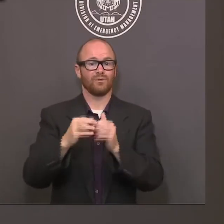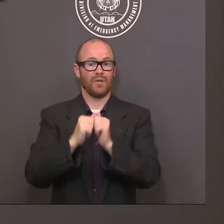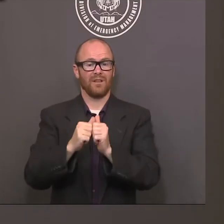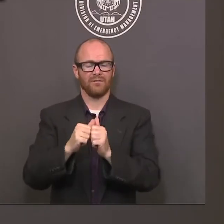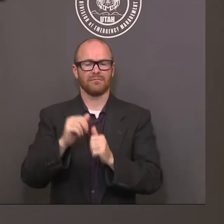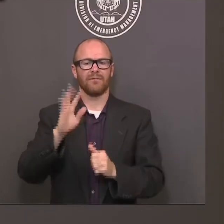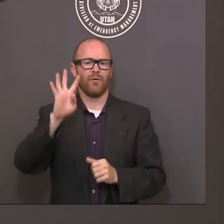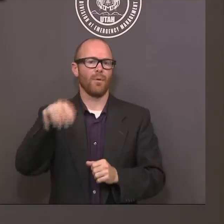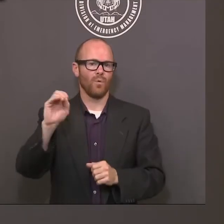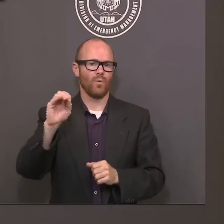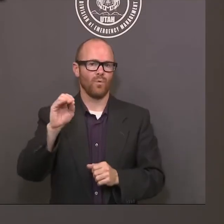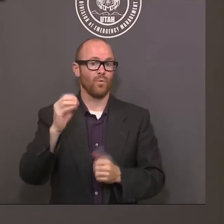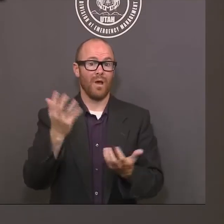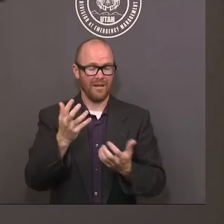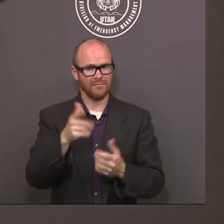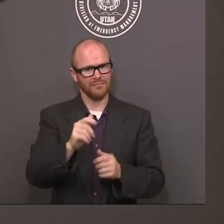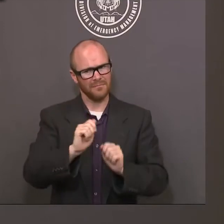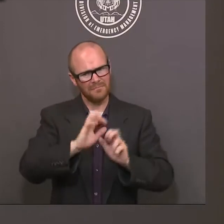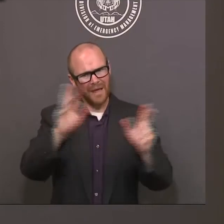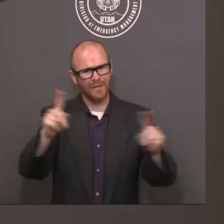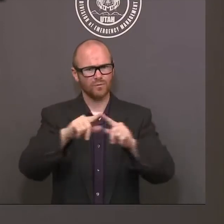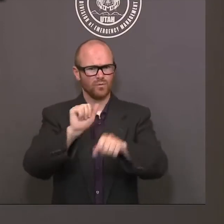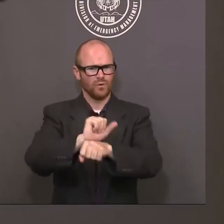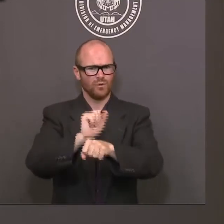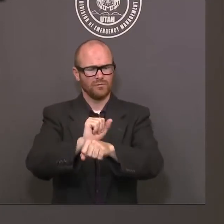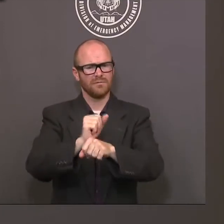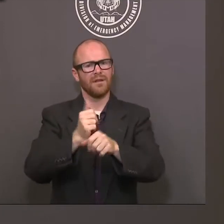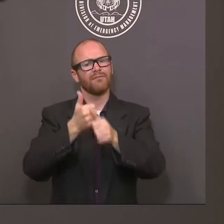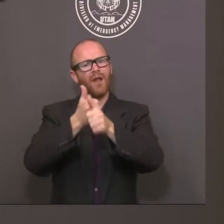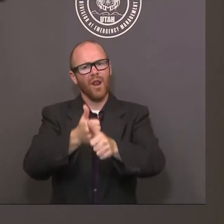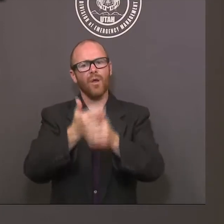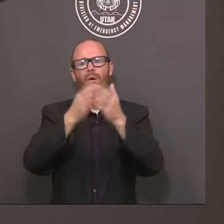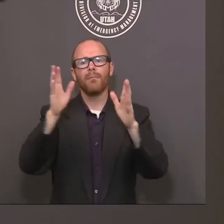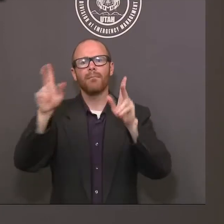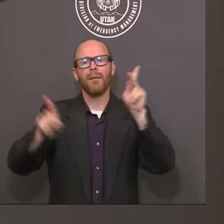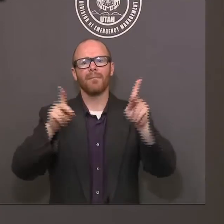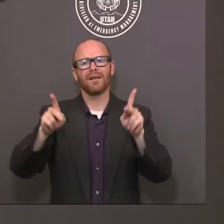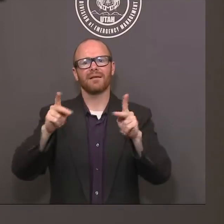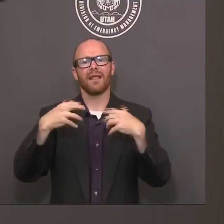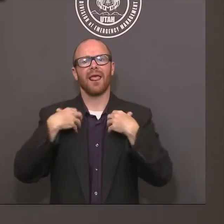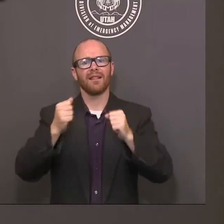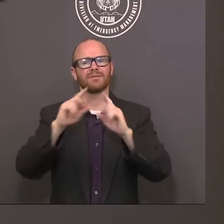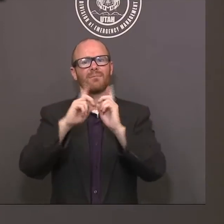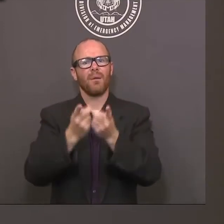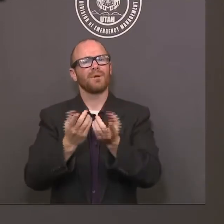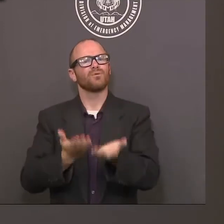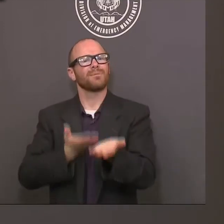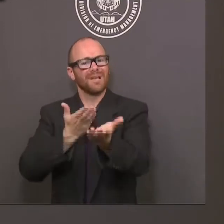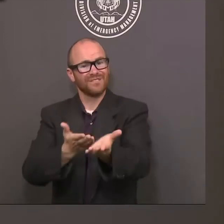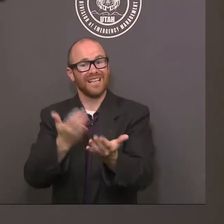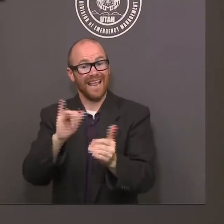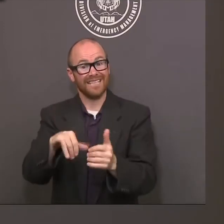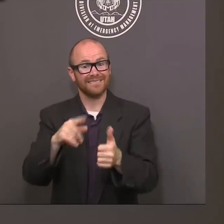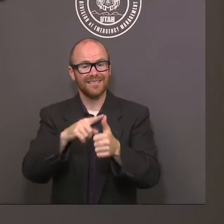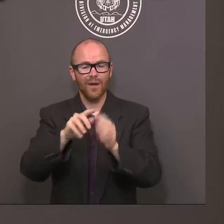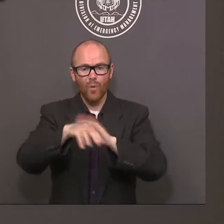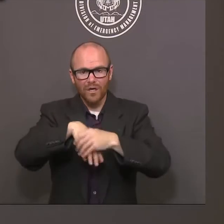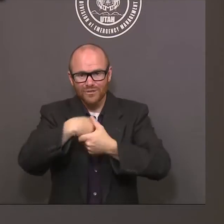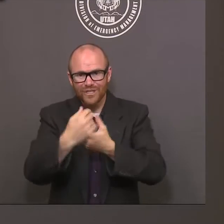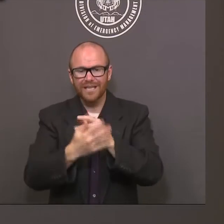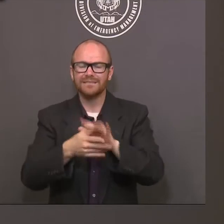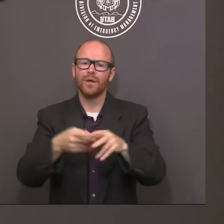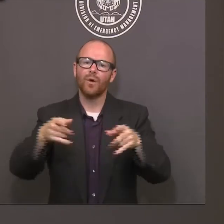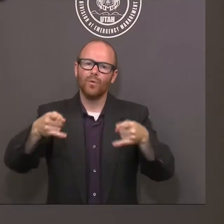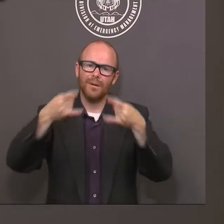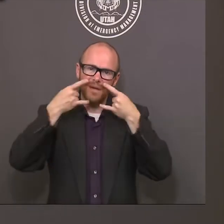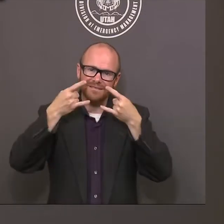referenced, is to return to work, follow public health guidelines. The task force recommends, and I hope that the legislature considers